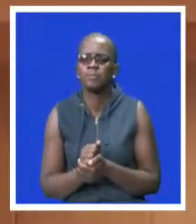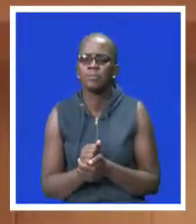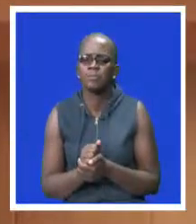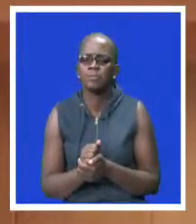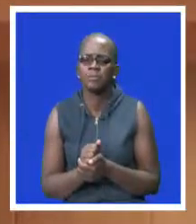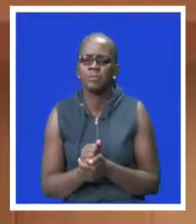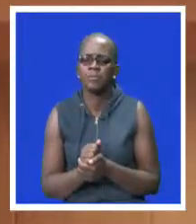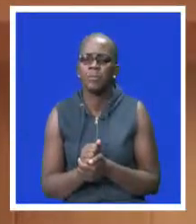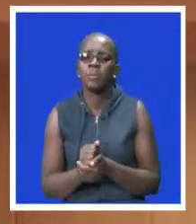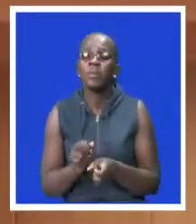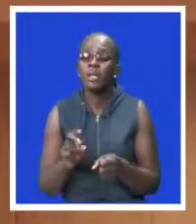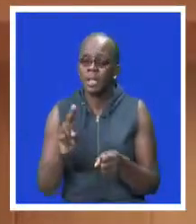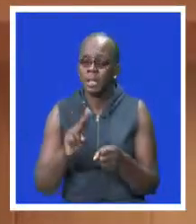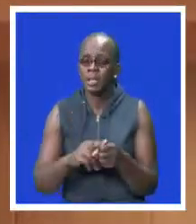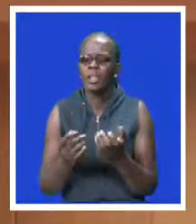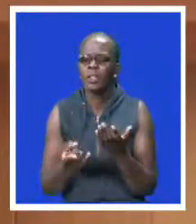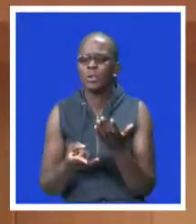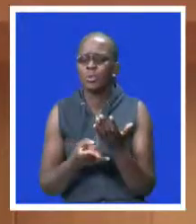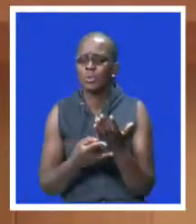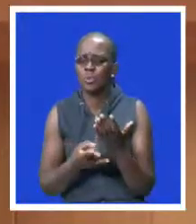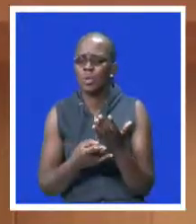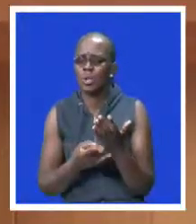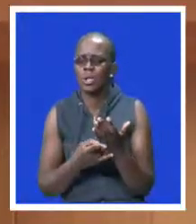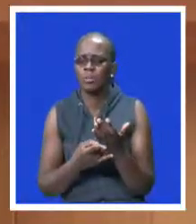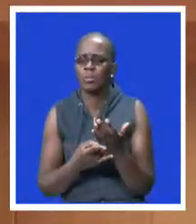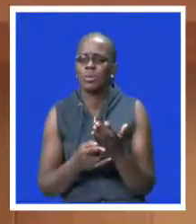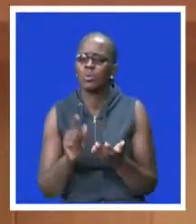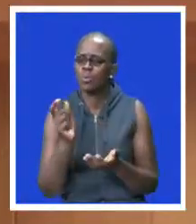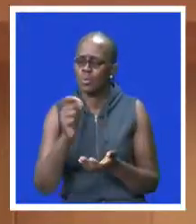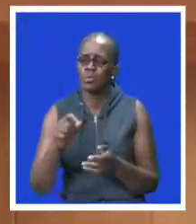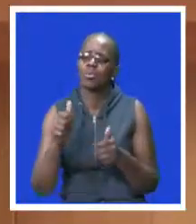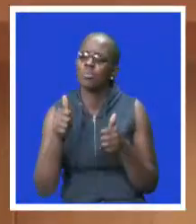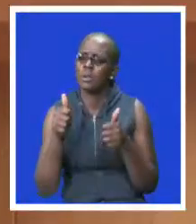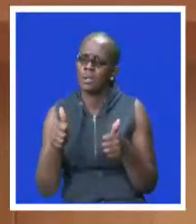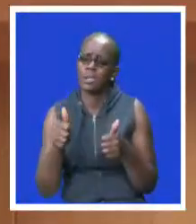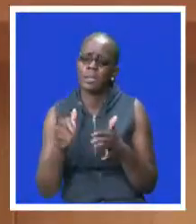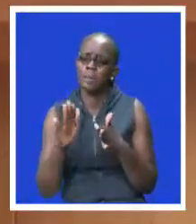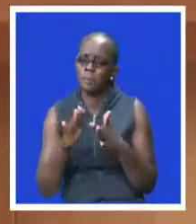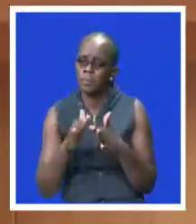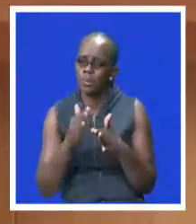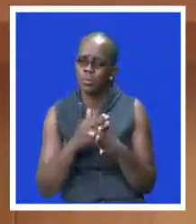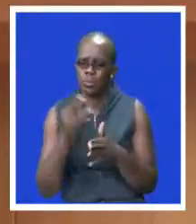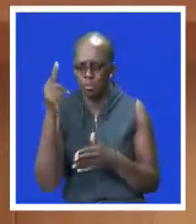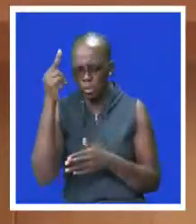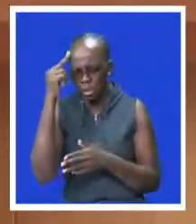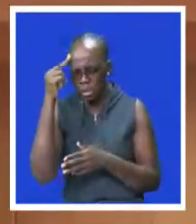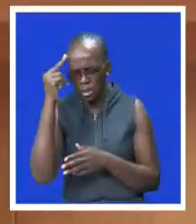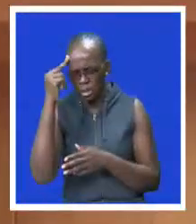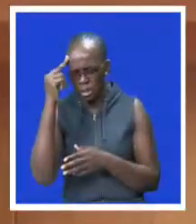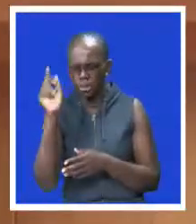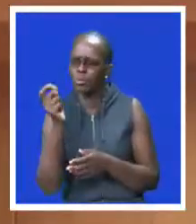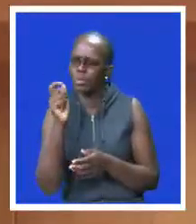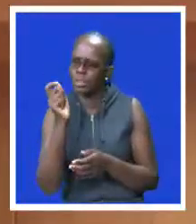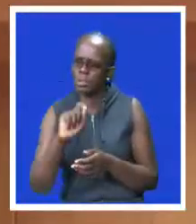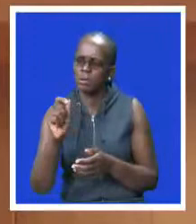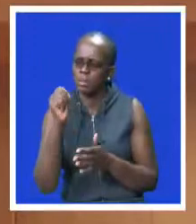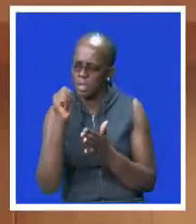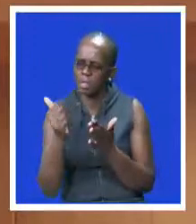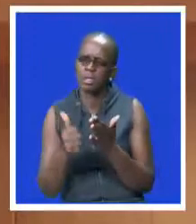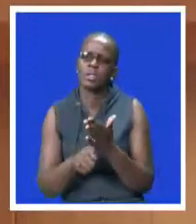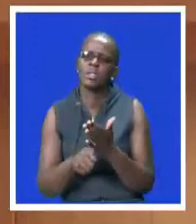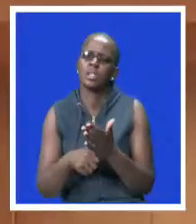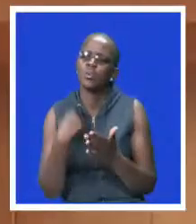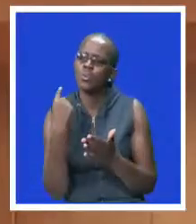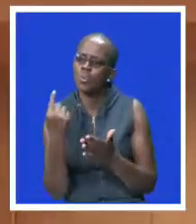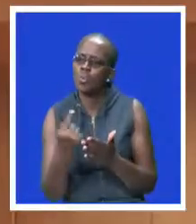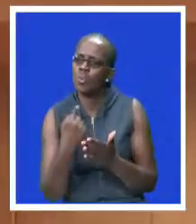meet this purpose that you set out to write, you set out writing to achieve. So here is the basic structure of what?